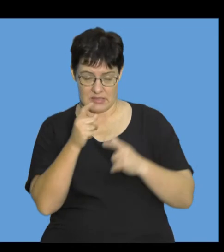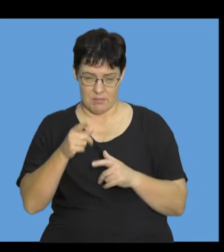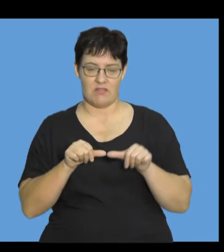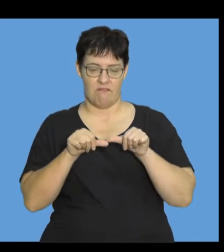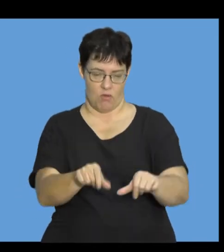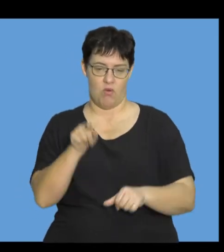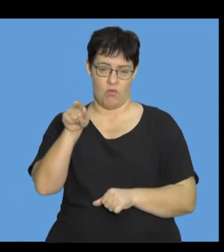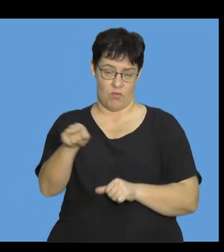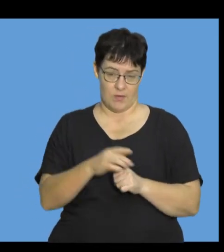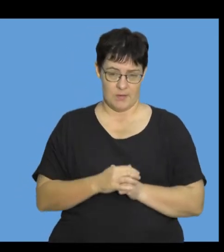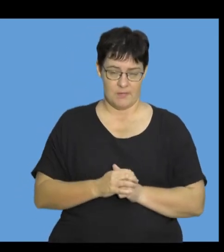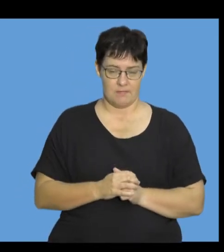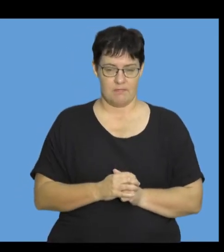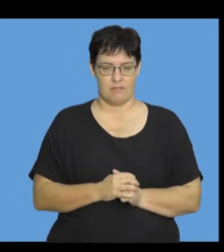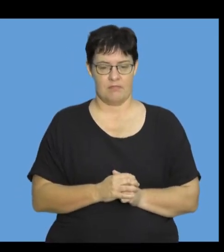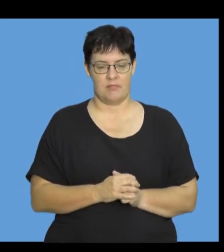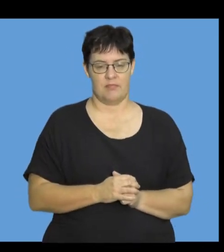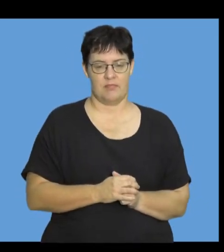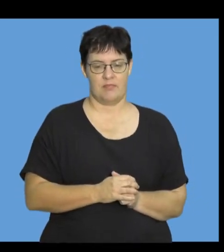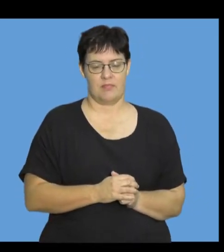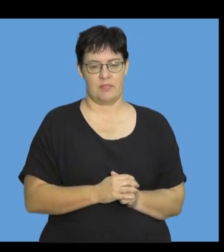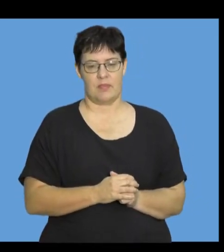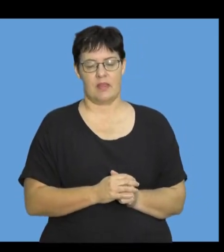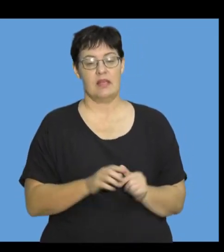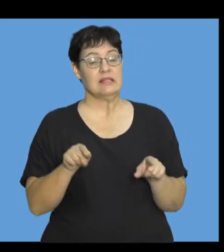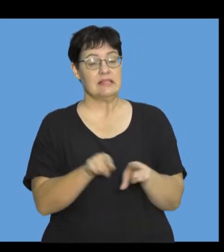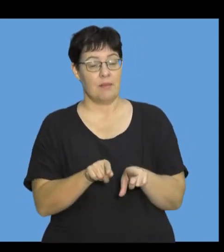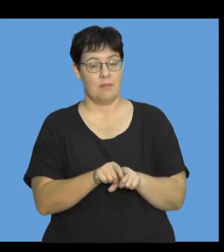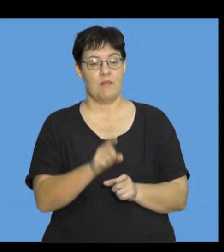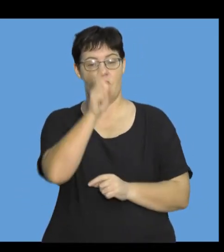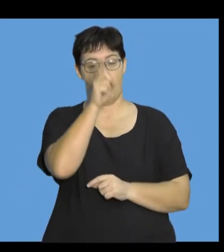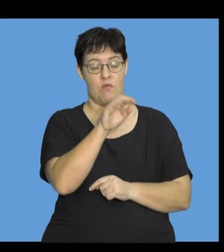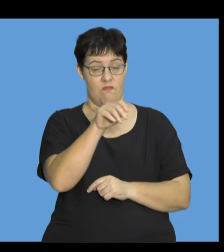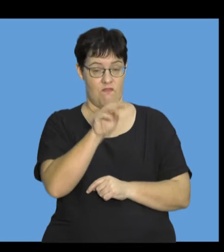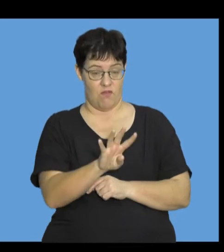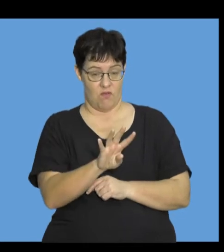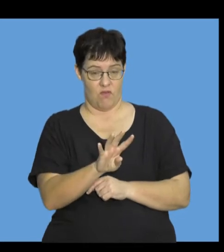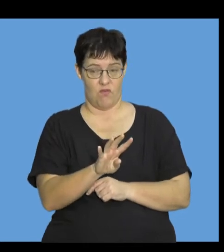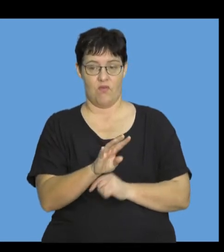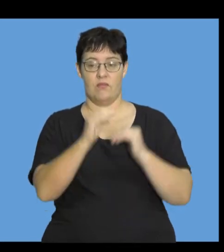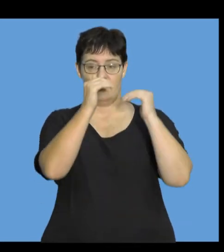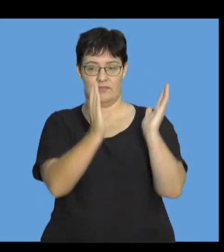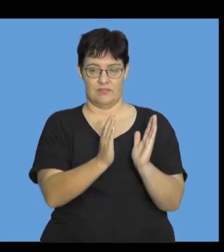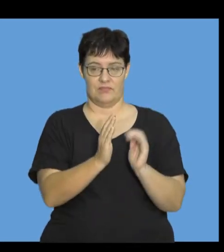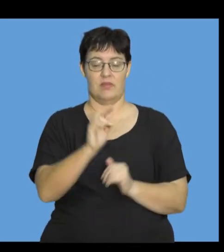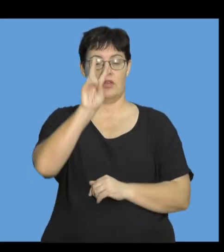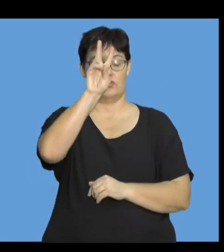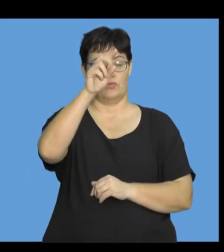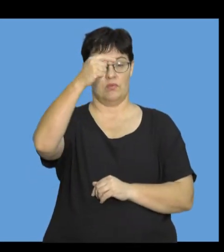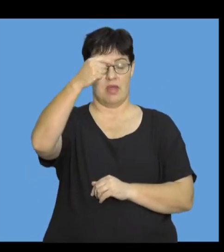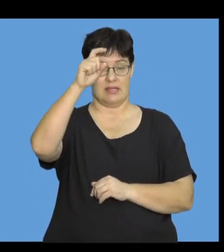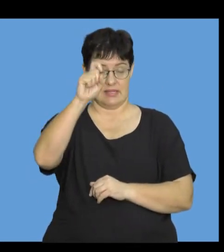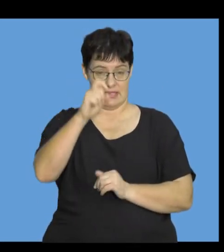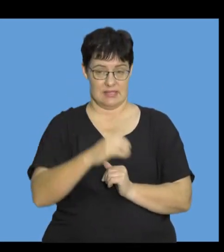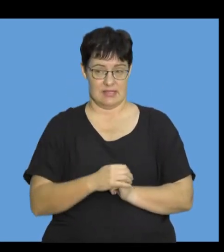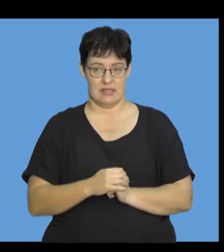and you will need to employ this method that I just showed you. So this will be the same as 1 over 4 to the exponent